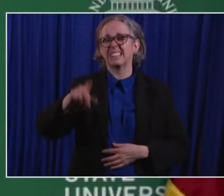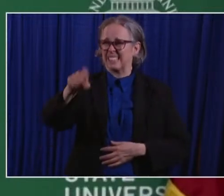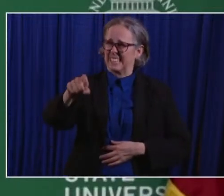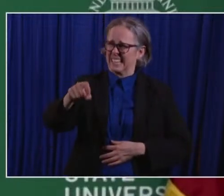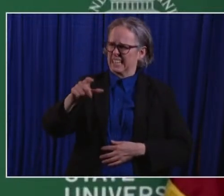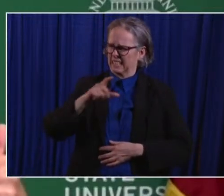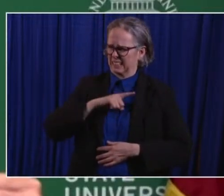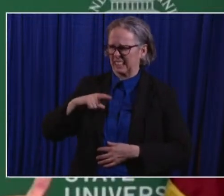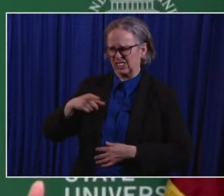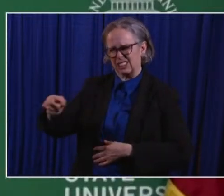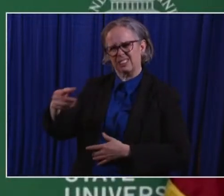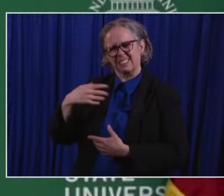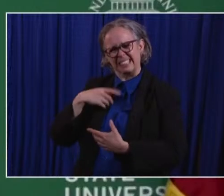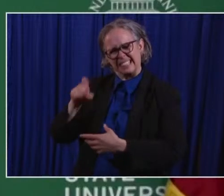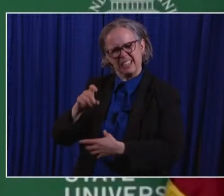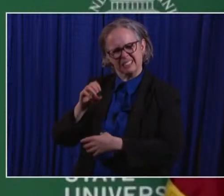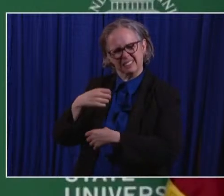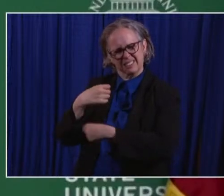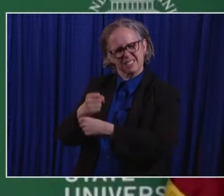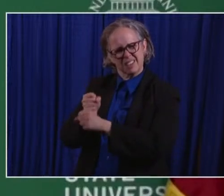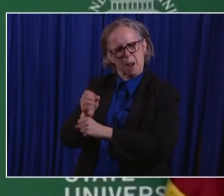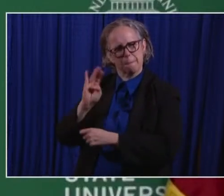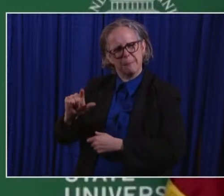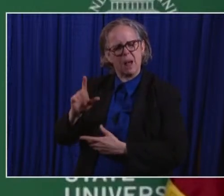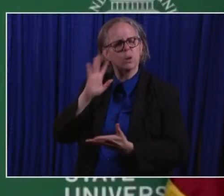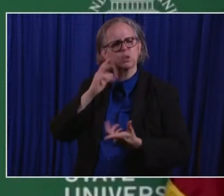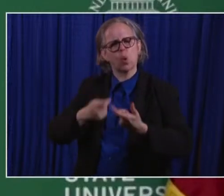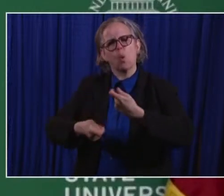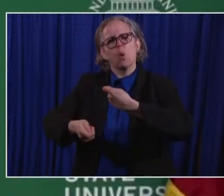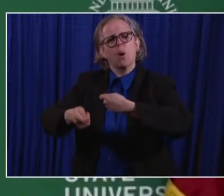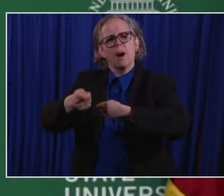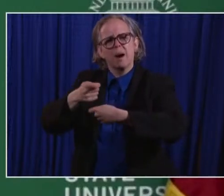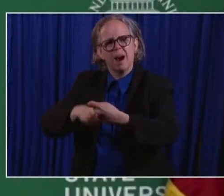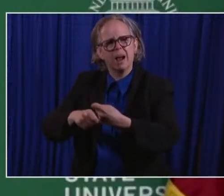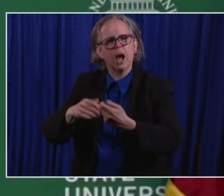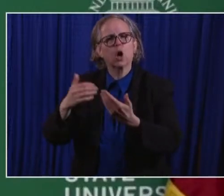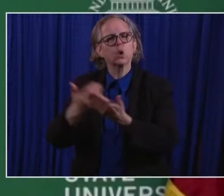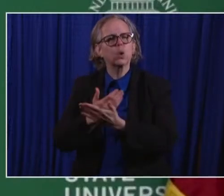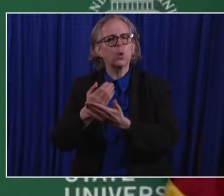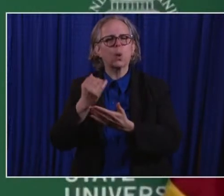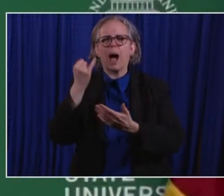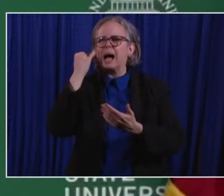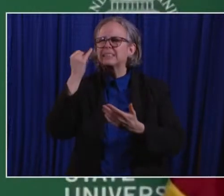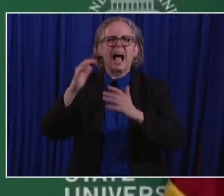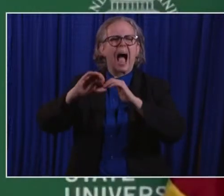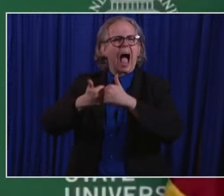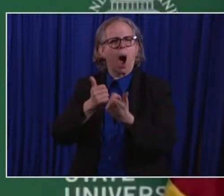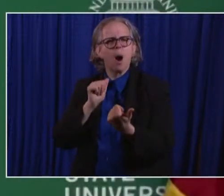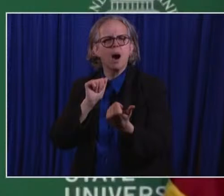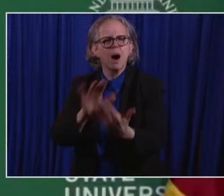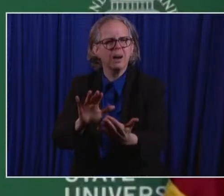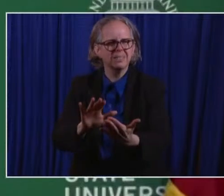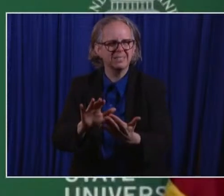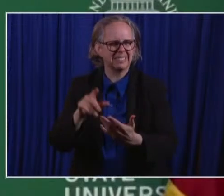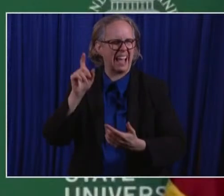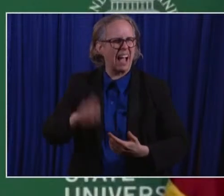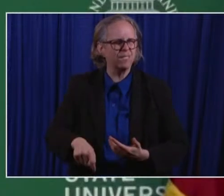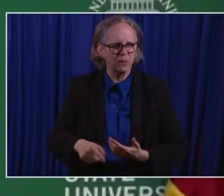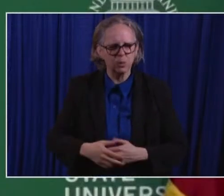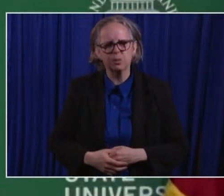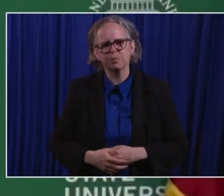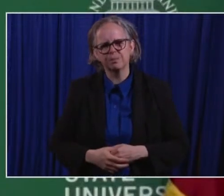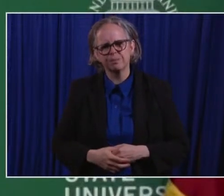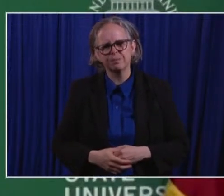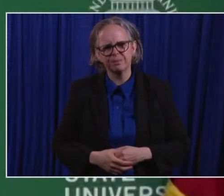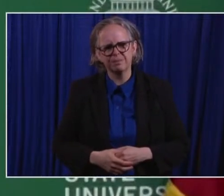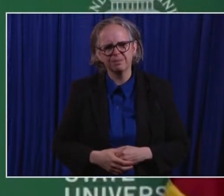coming up with a new way of doing this, a way that where the state, before a school drops over the